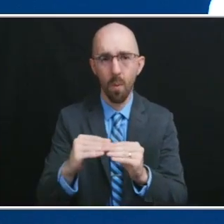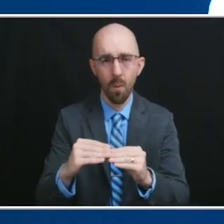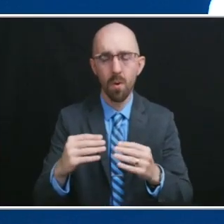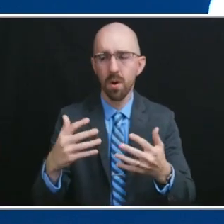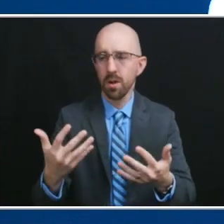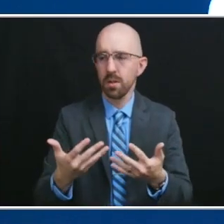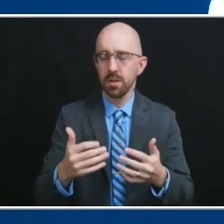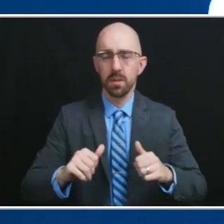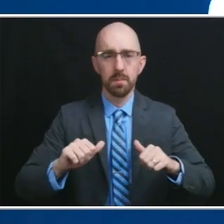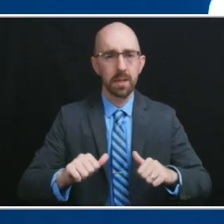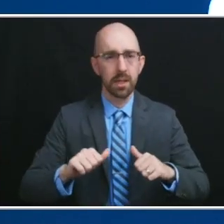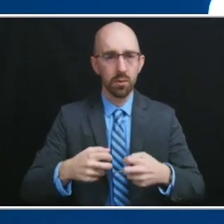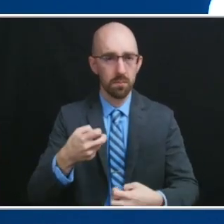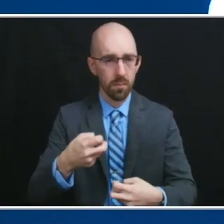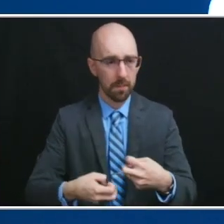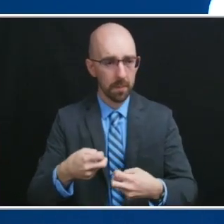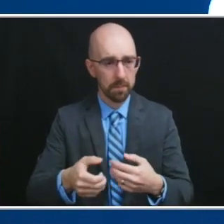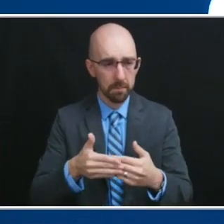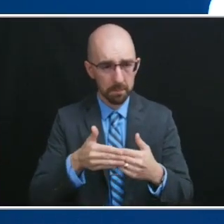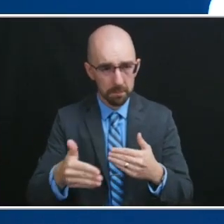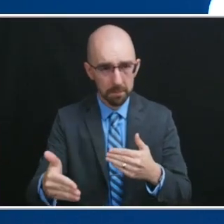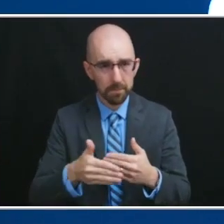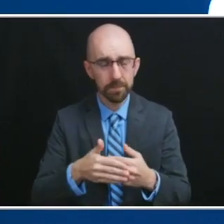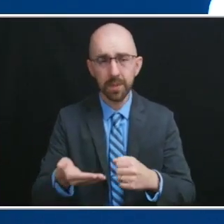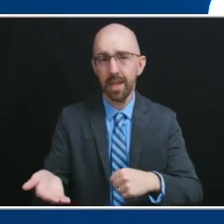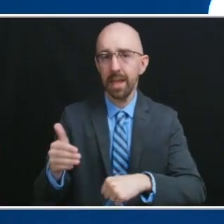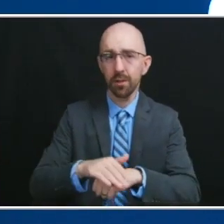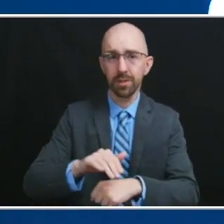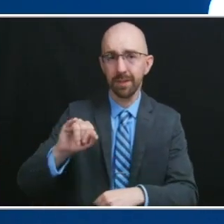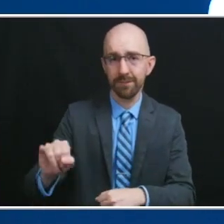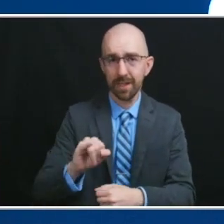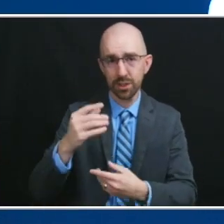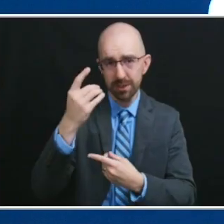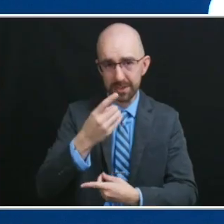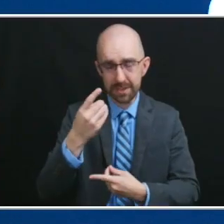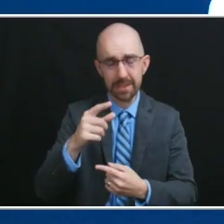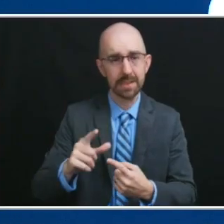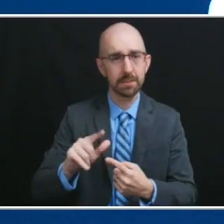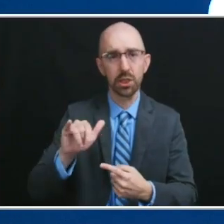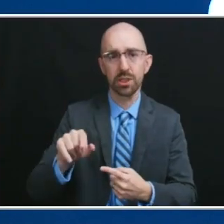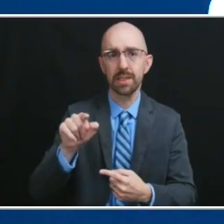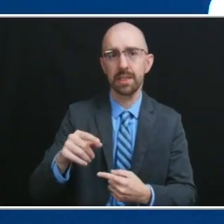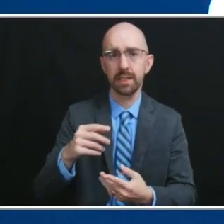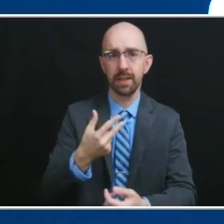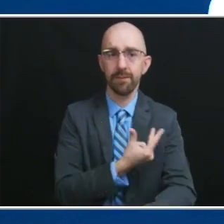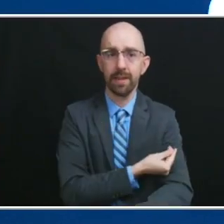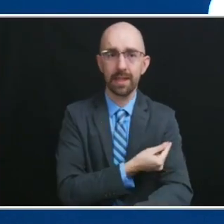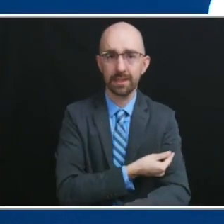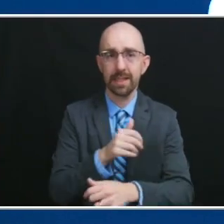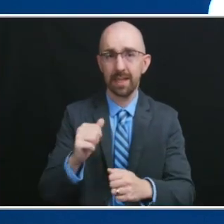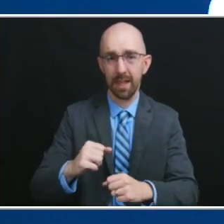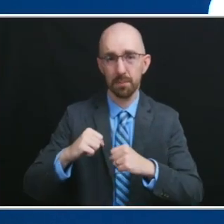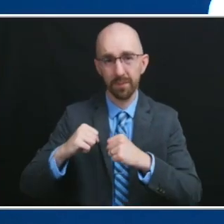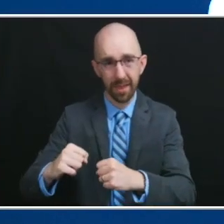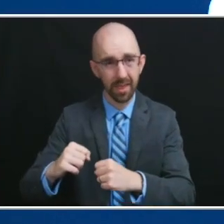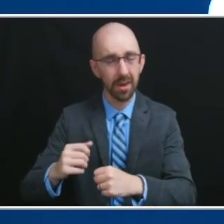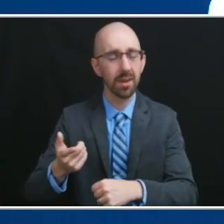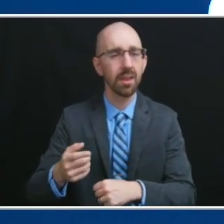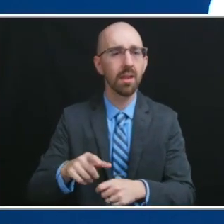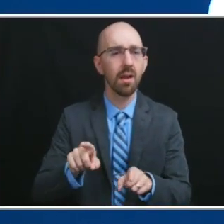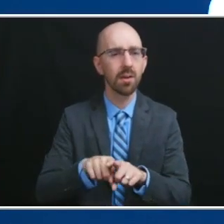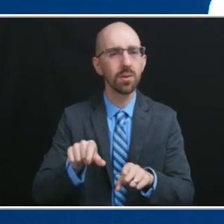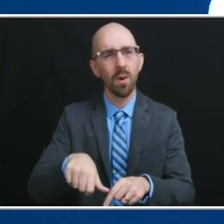potential problems, increase in infectious diseases, especially those vaccine-preventable diseases and other chronic